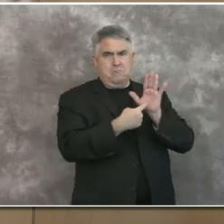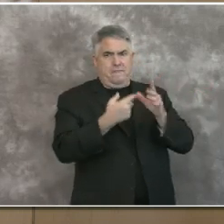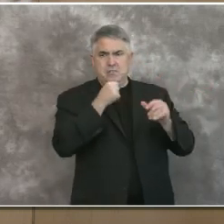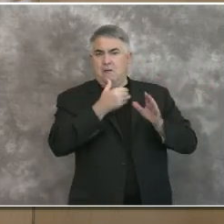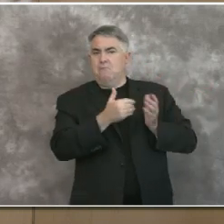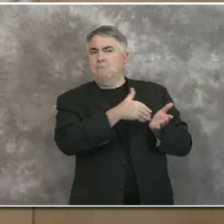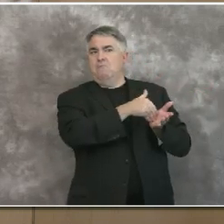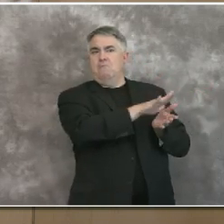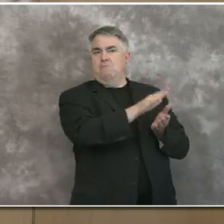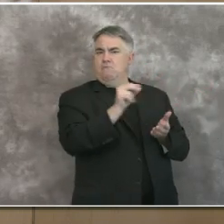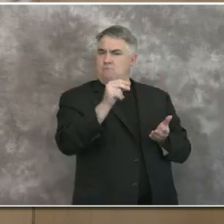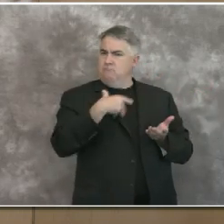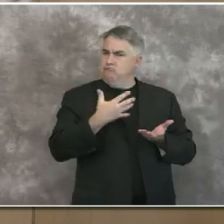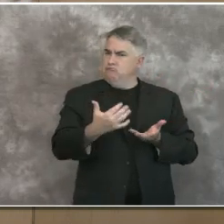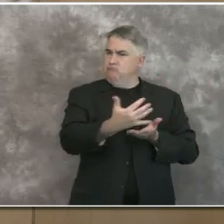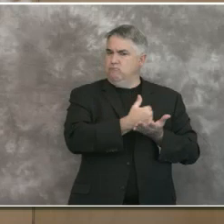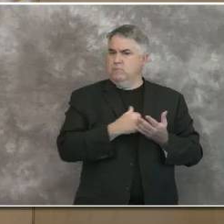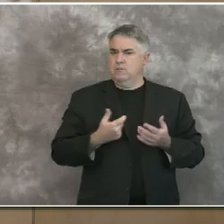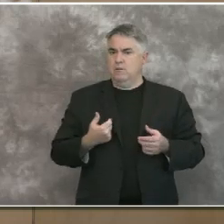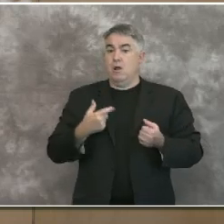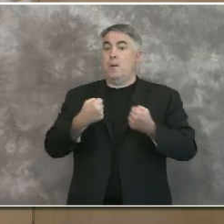border. Just yesterday,